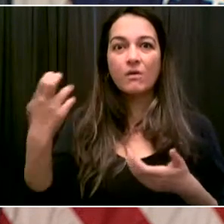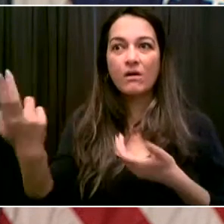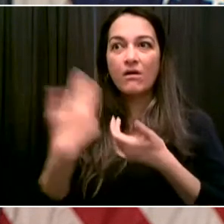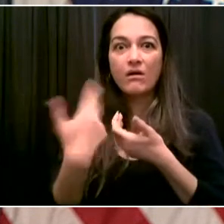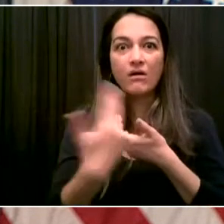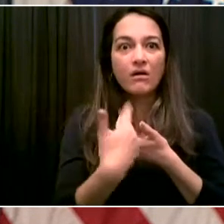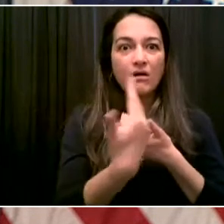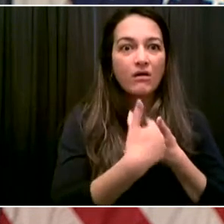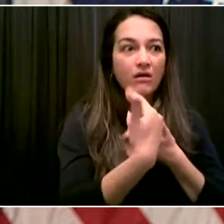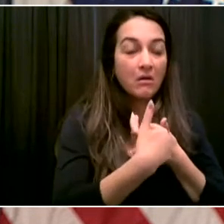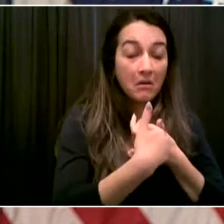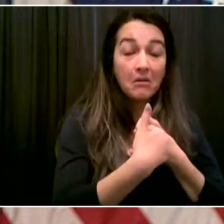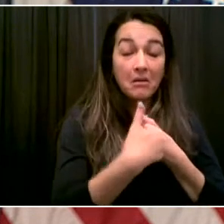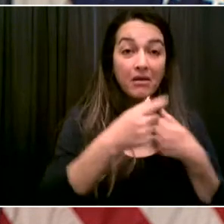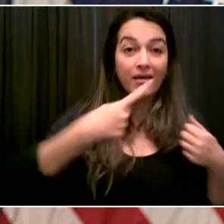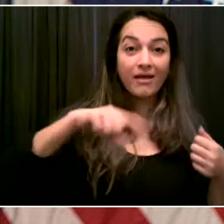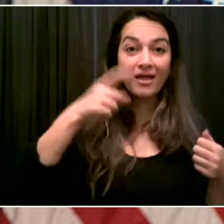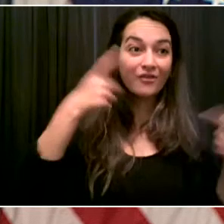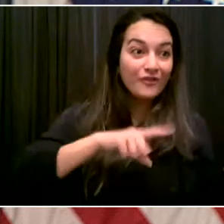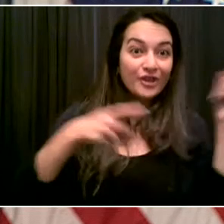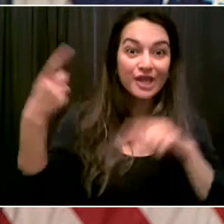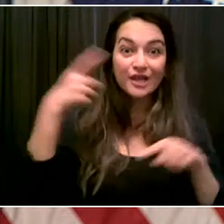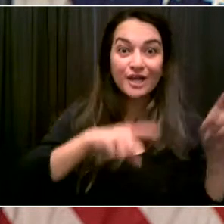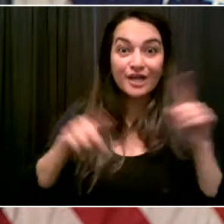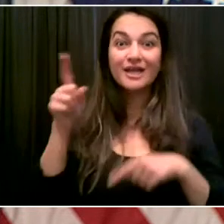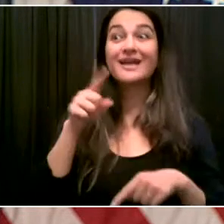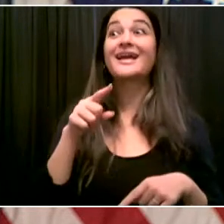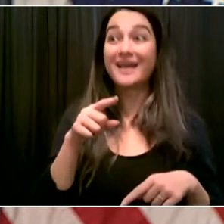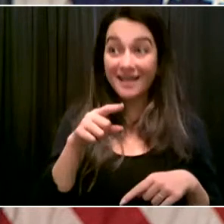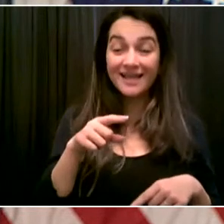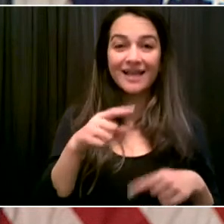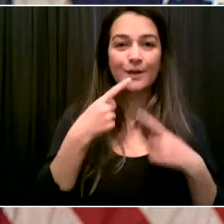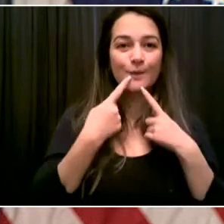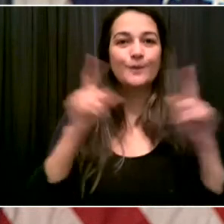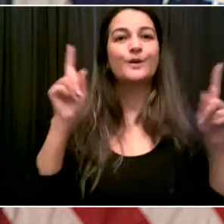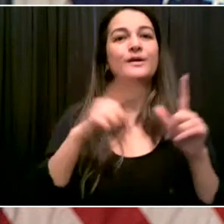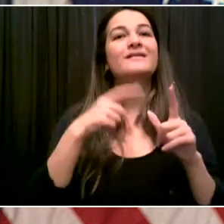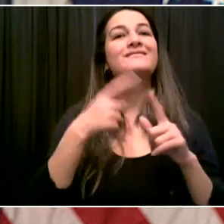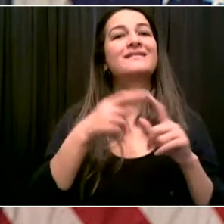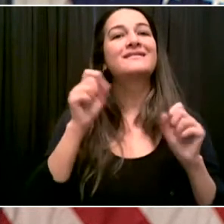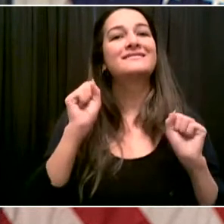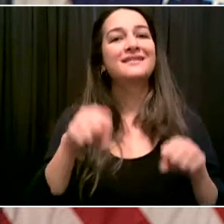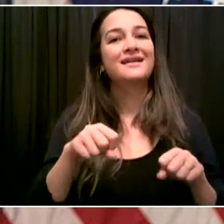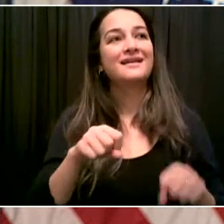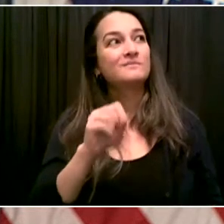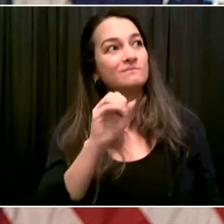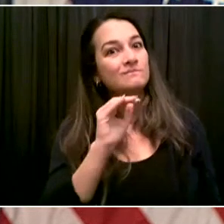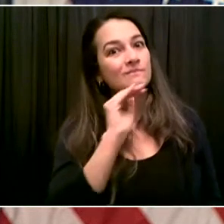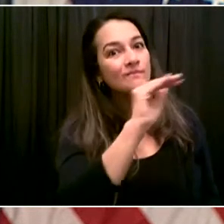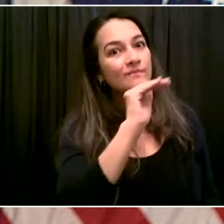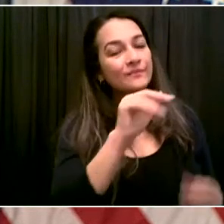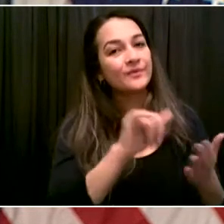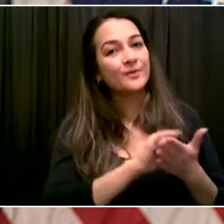and the city got together and pledged to build the park. I envision something similar happening here if we're